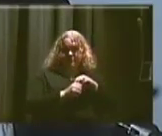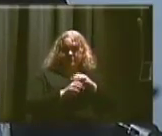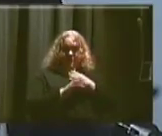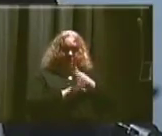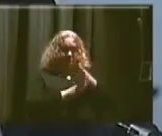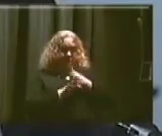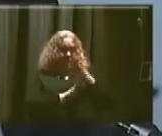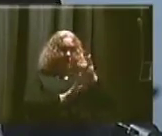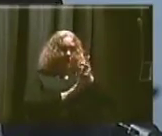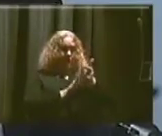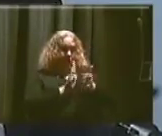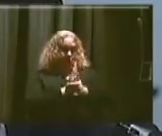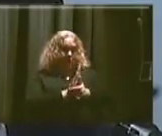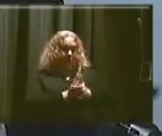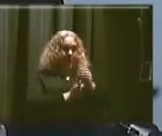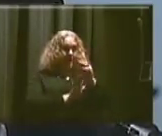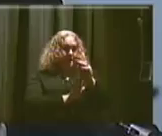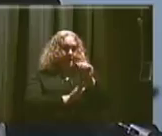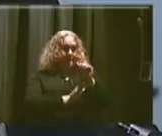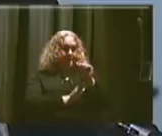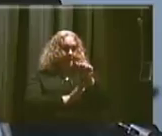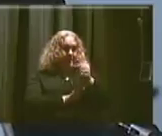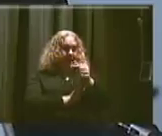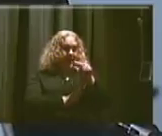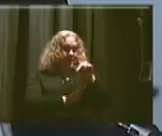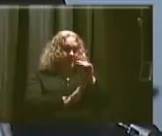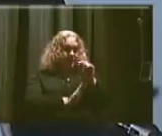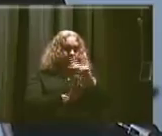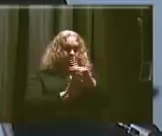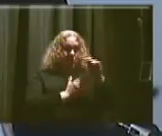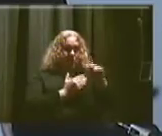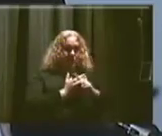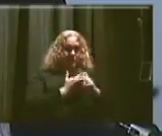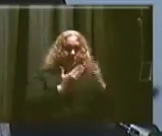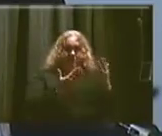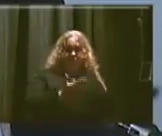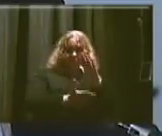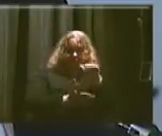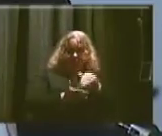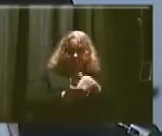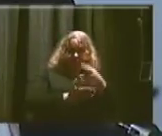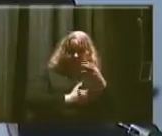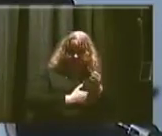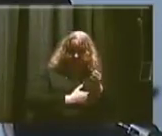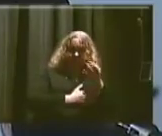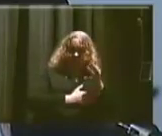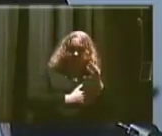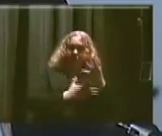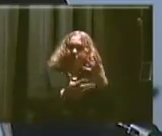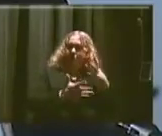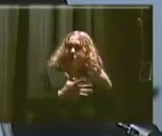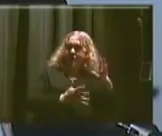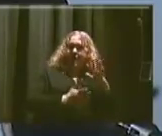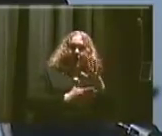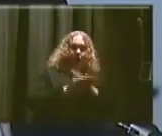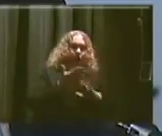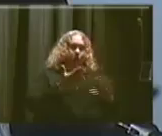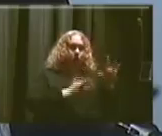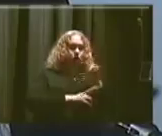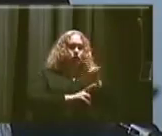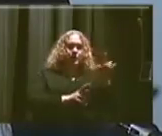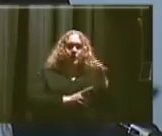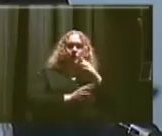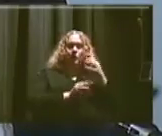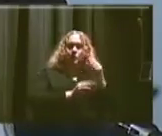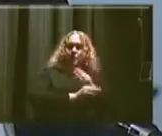professional law magnet here at Central, if they were college ready in math, and if they